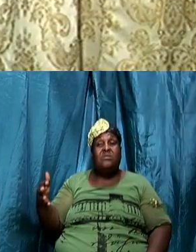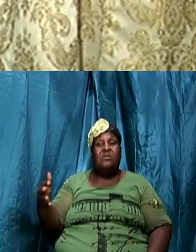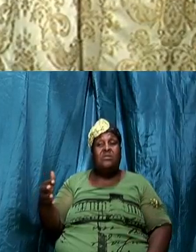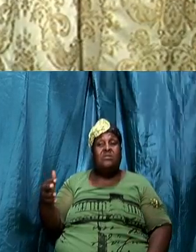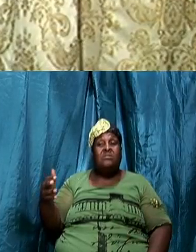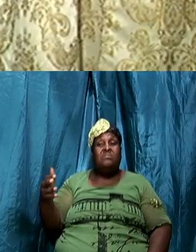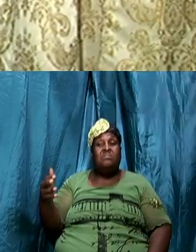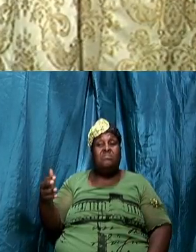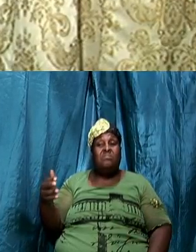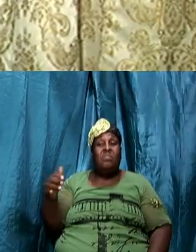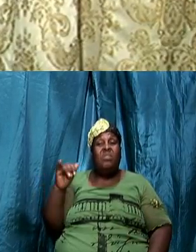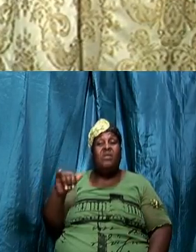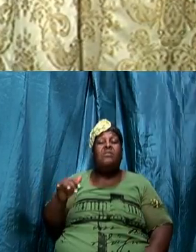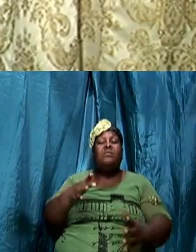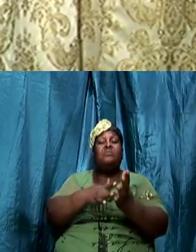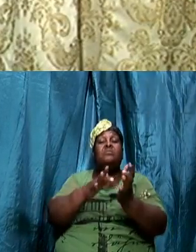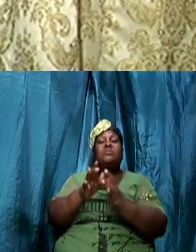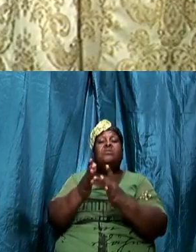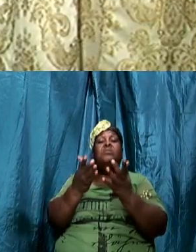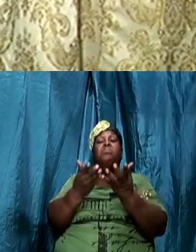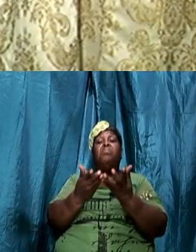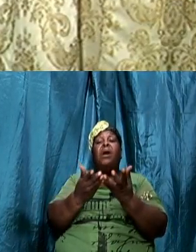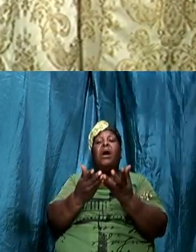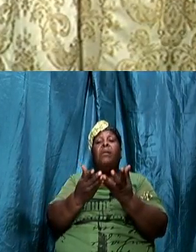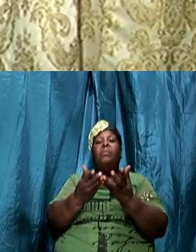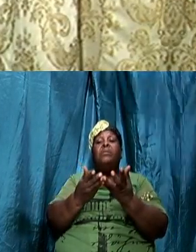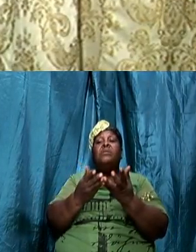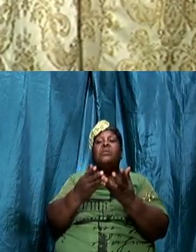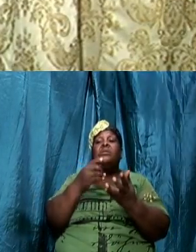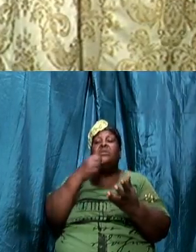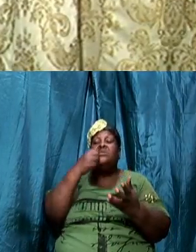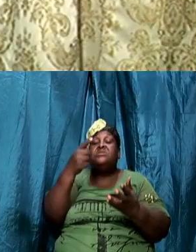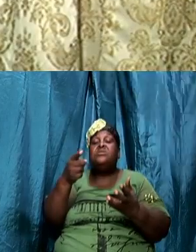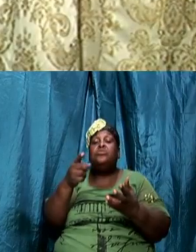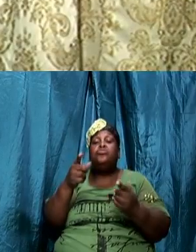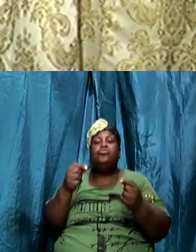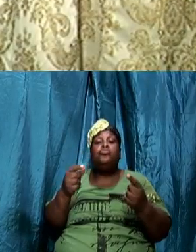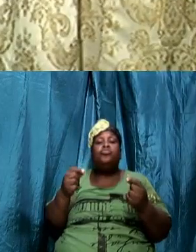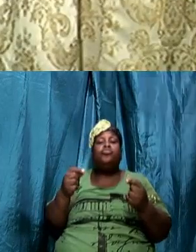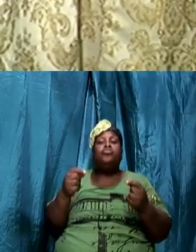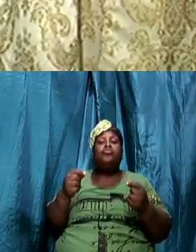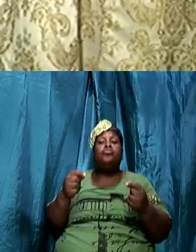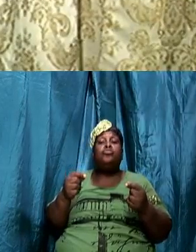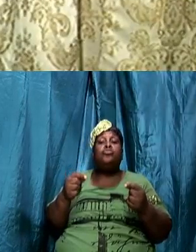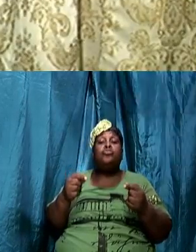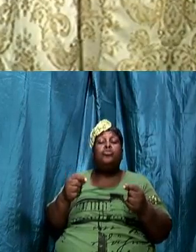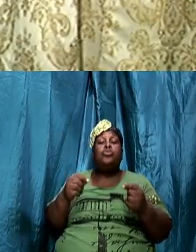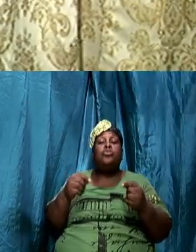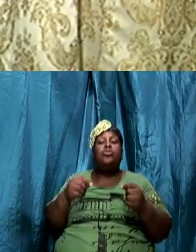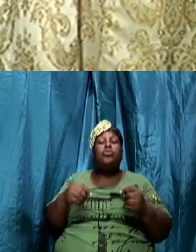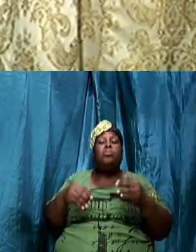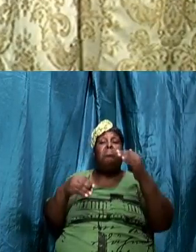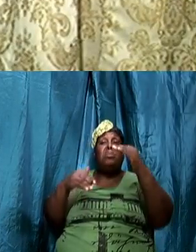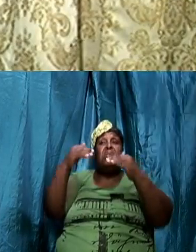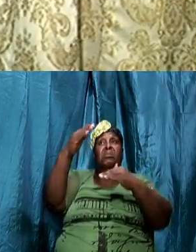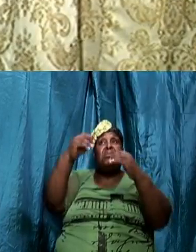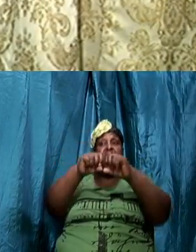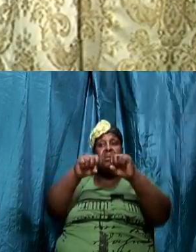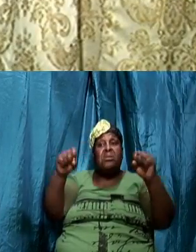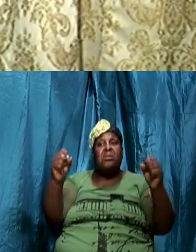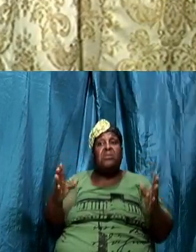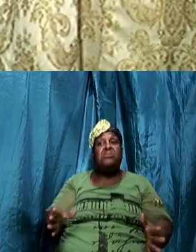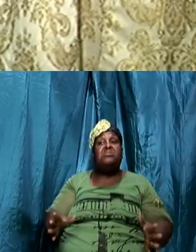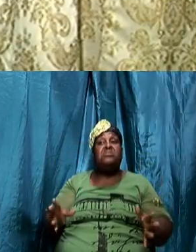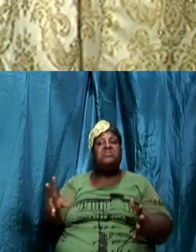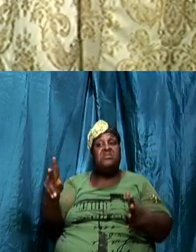that the Bible required them to do, a feast unto the Lord, building an altar, dancing in his presence. They were